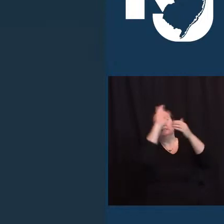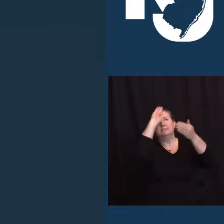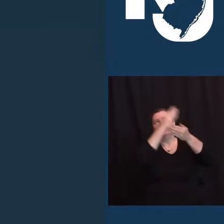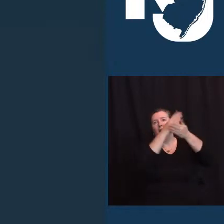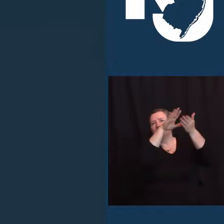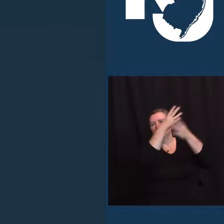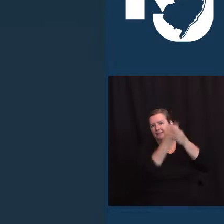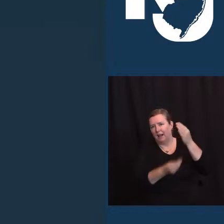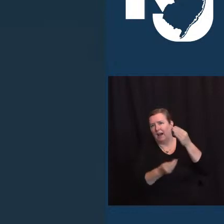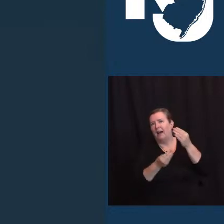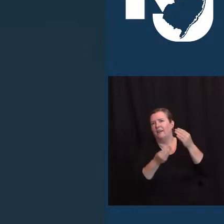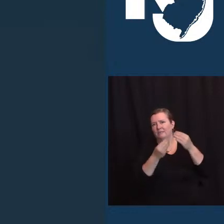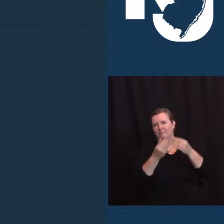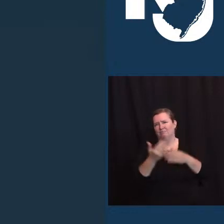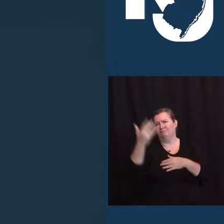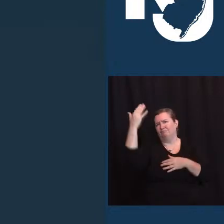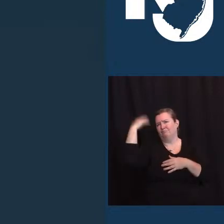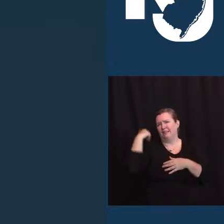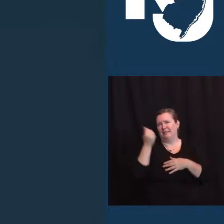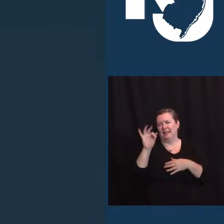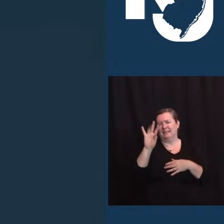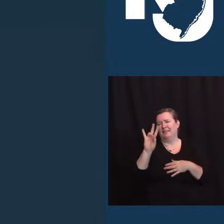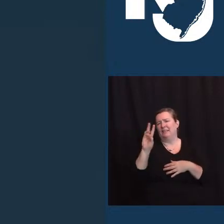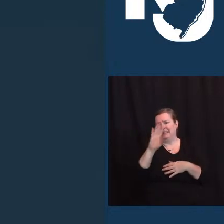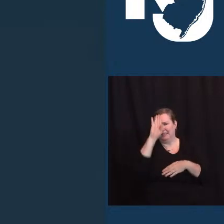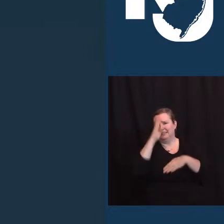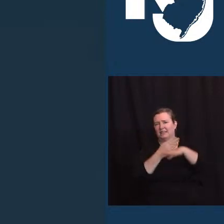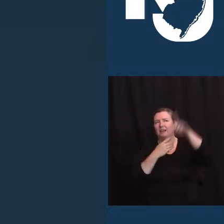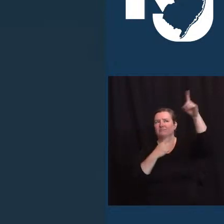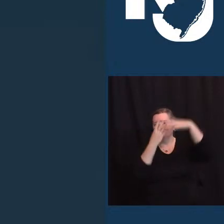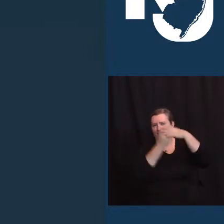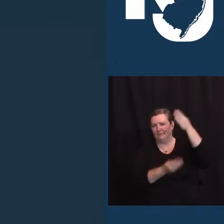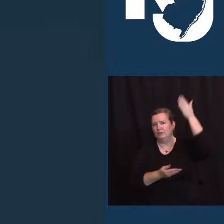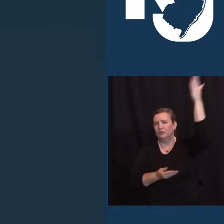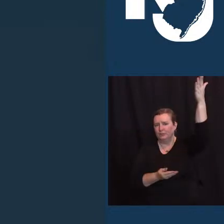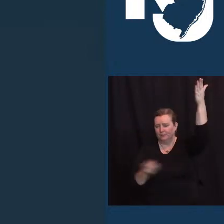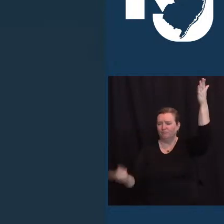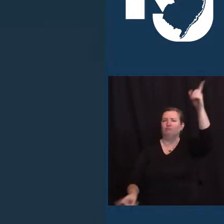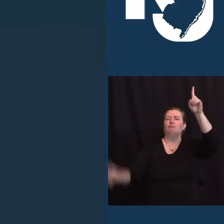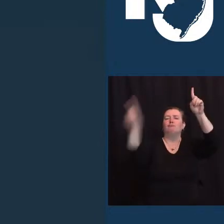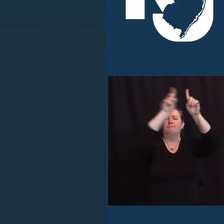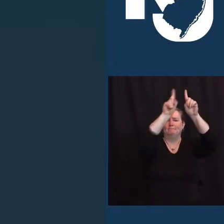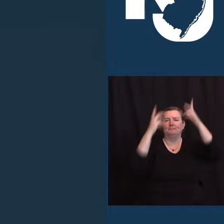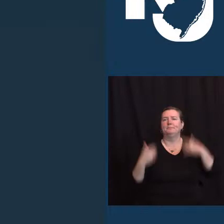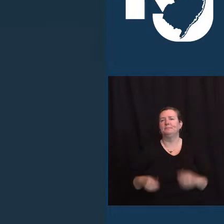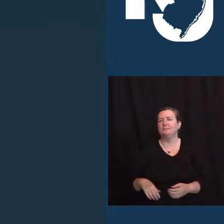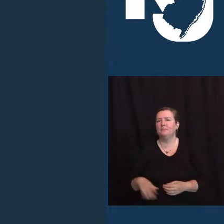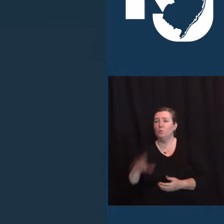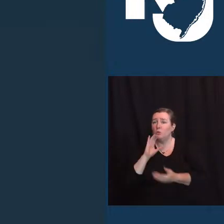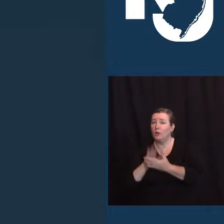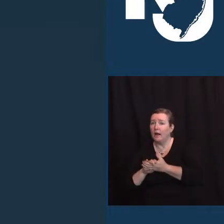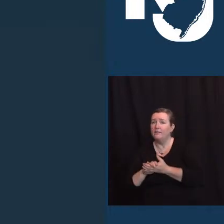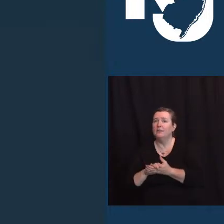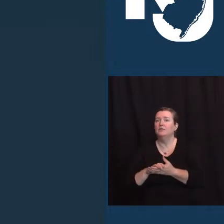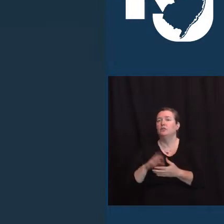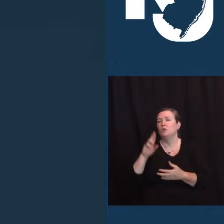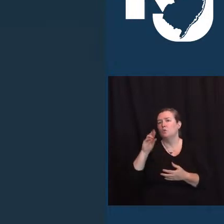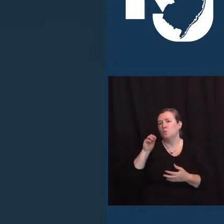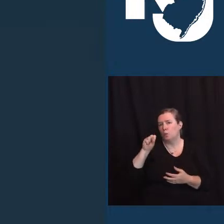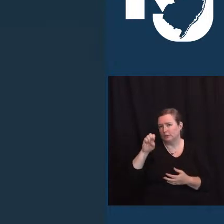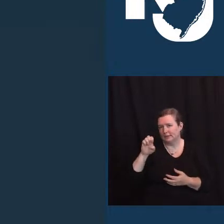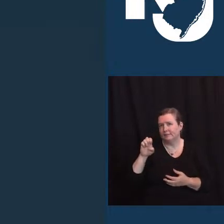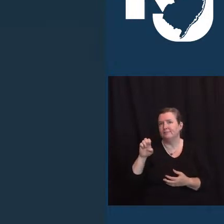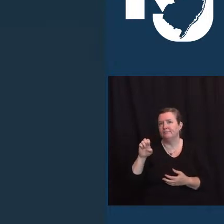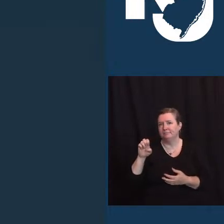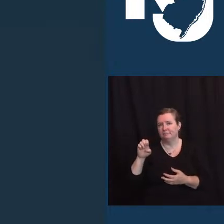passed at a young age in 1976. He leaves behind his blessed wife, Rose, and please keep her in your